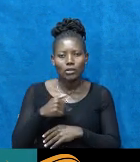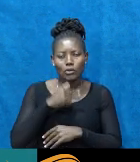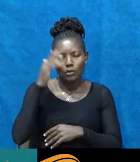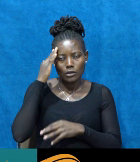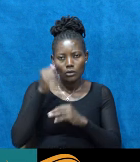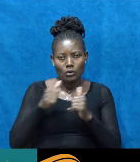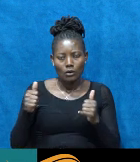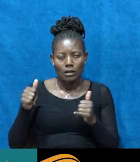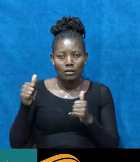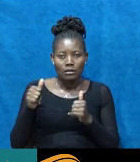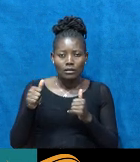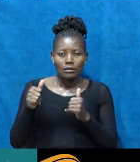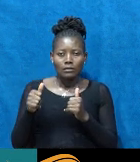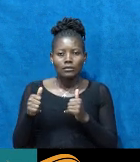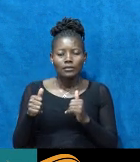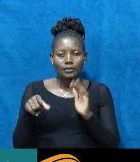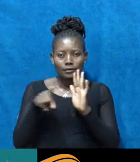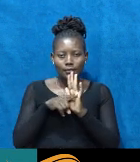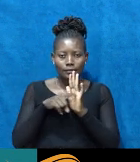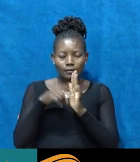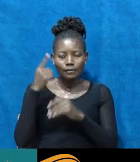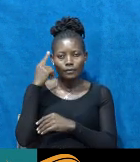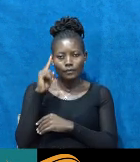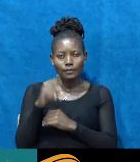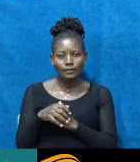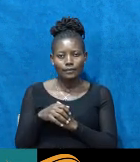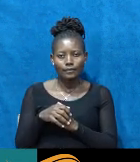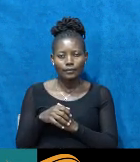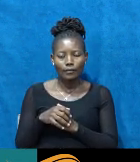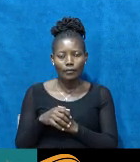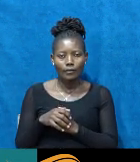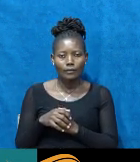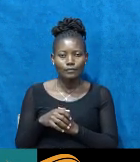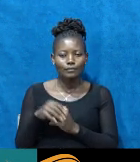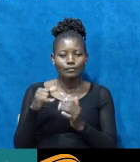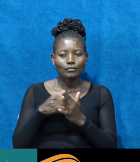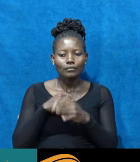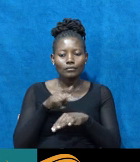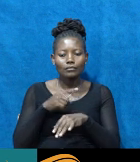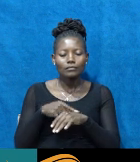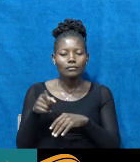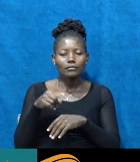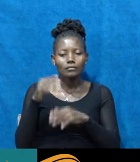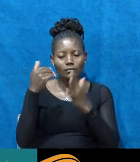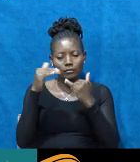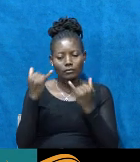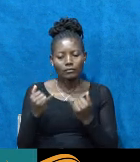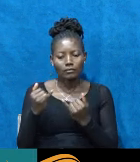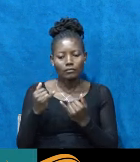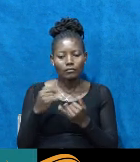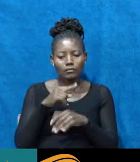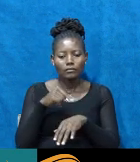excessive cortisol when it comes to performance. So when we are steering away from excessive cortisol production in the